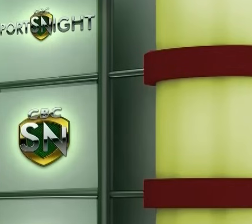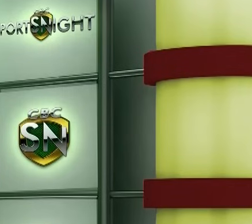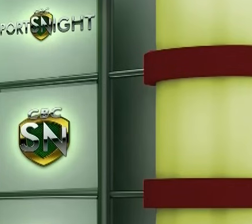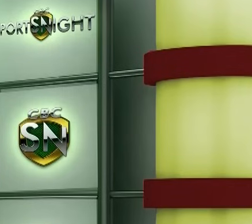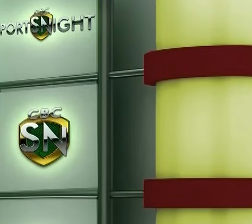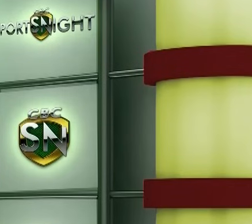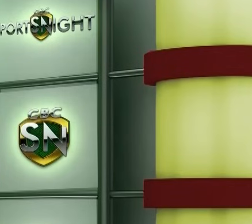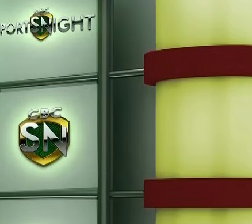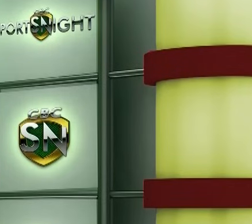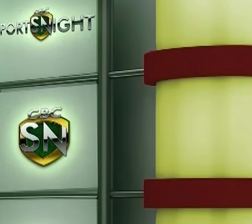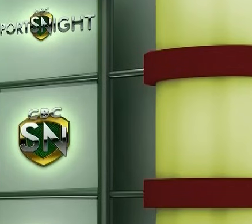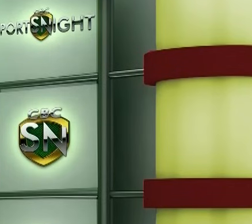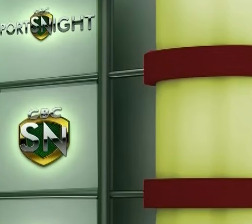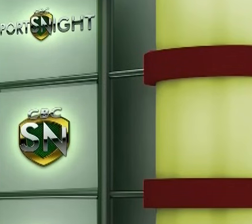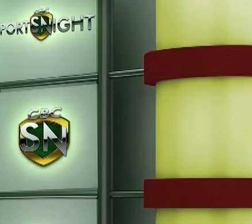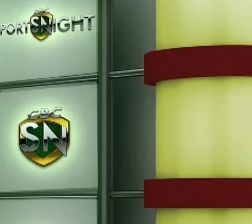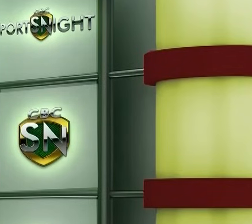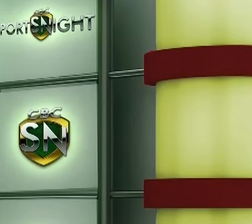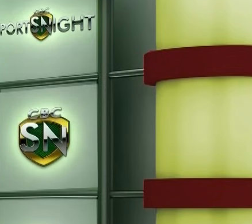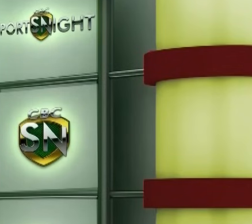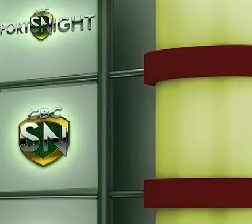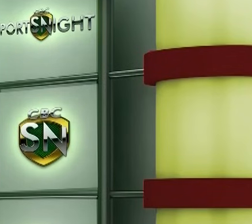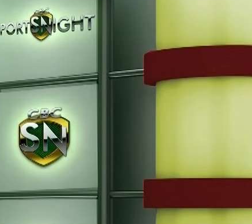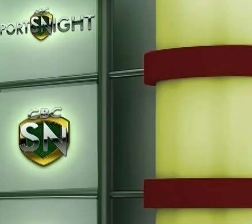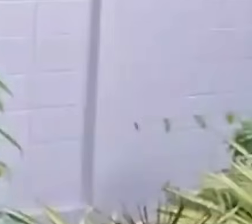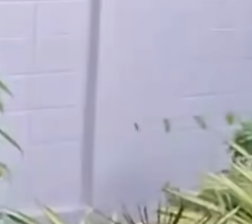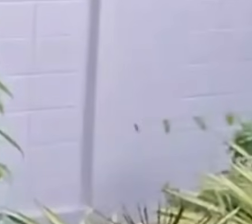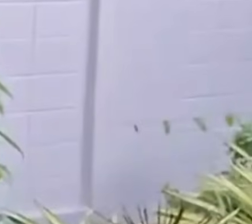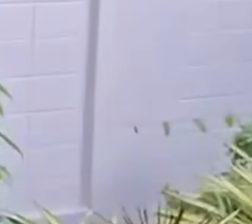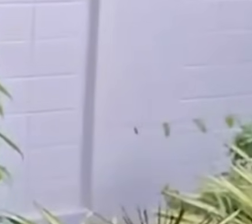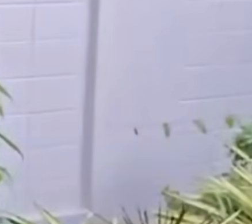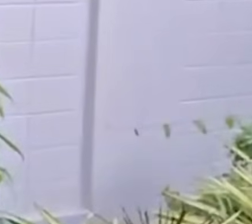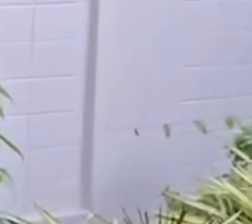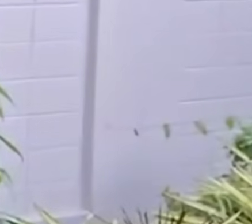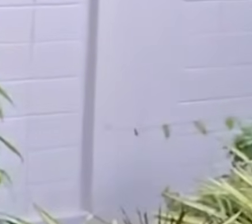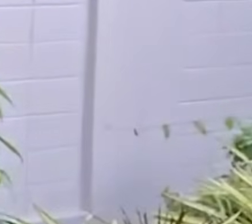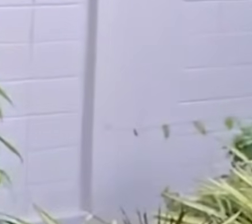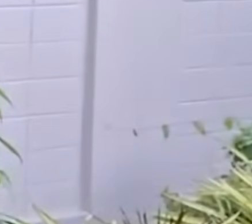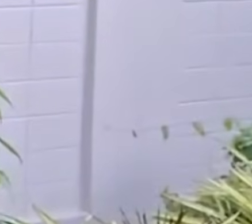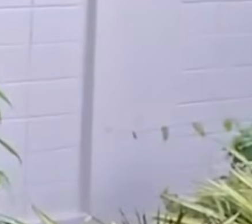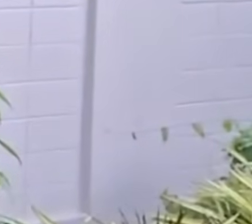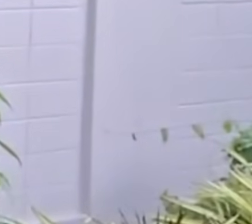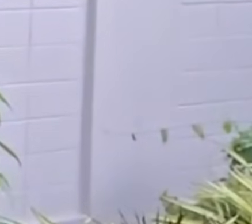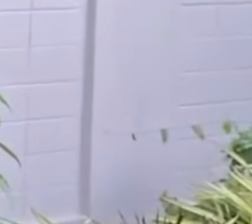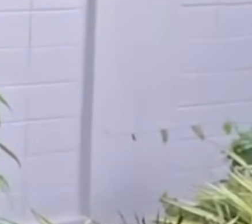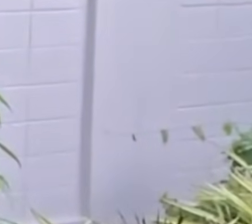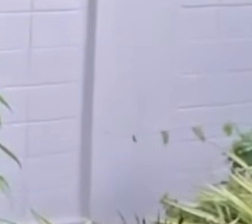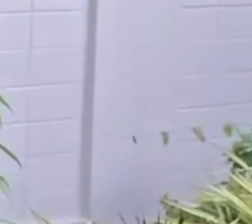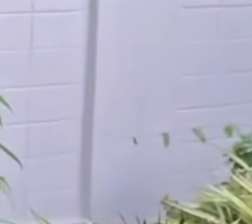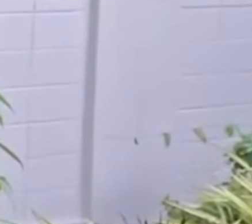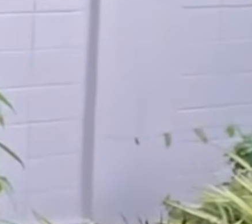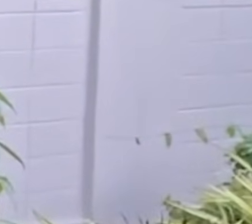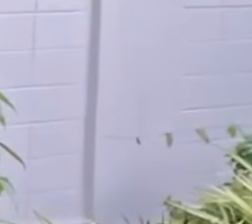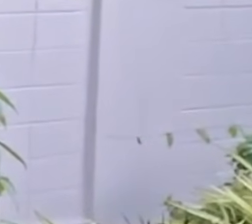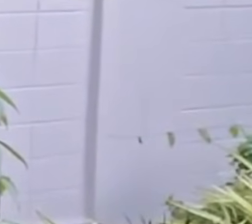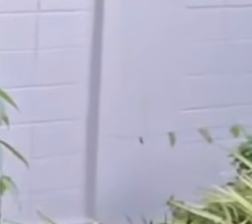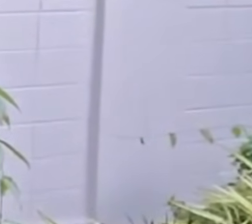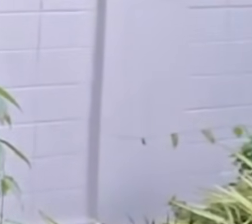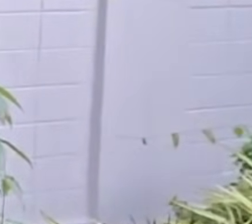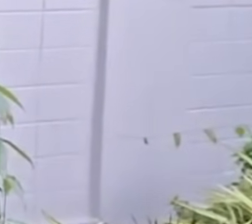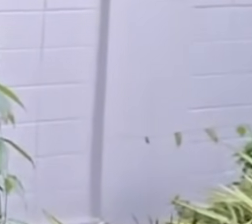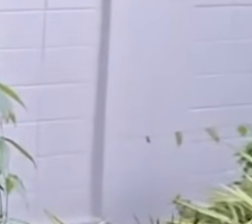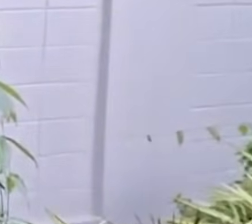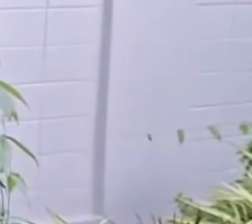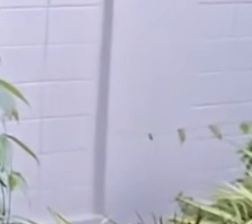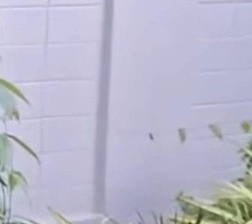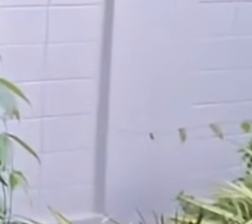regional umpires have to offer to the world. What we are about this is to ensure that we provide that level